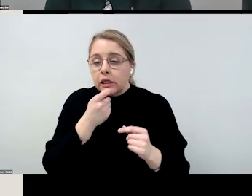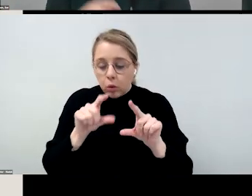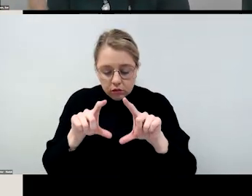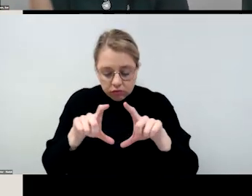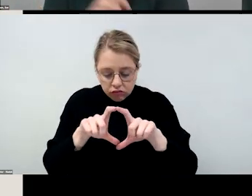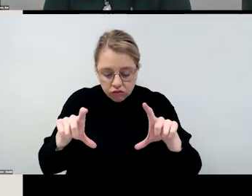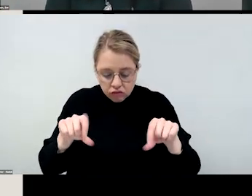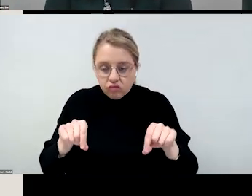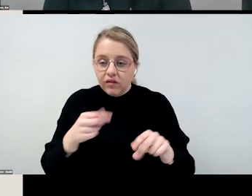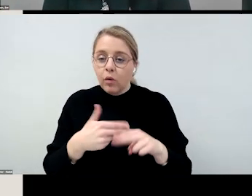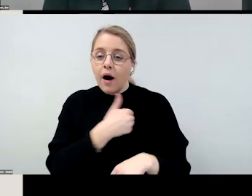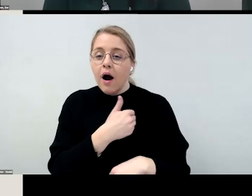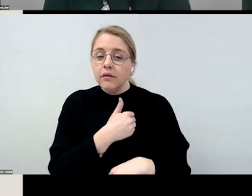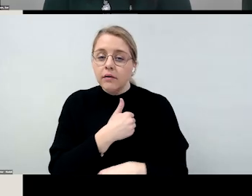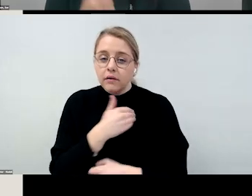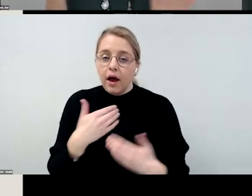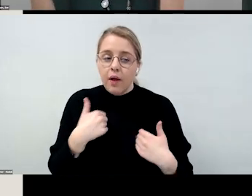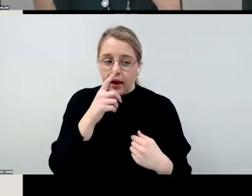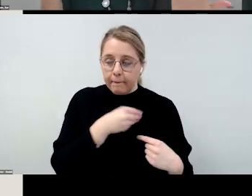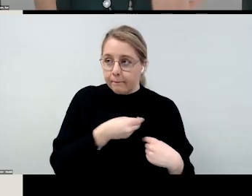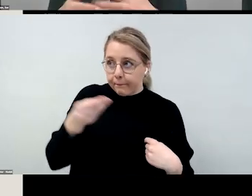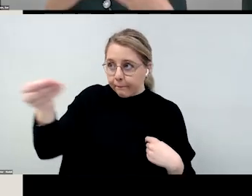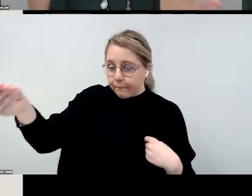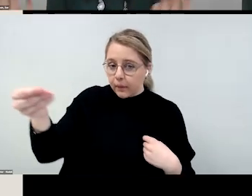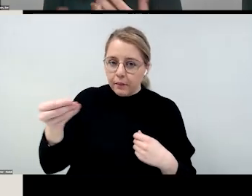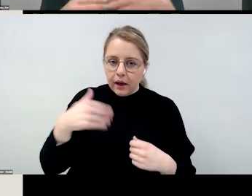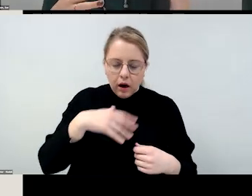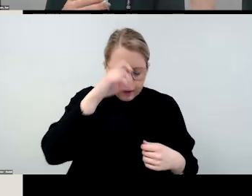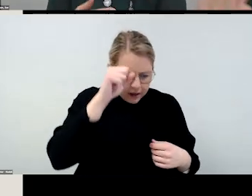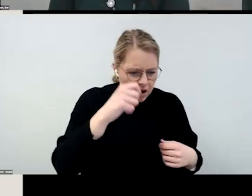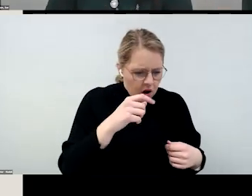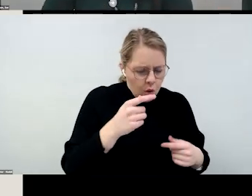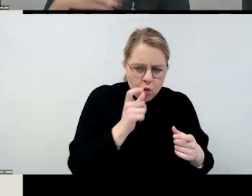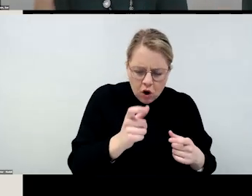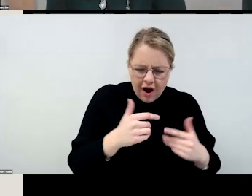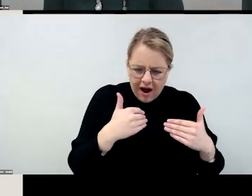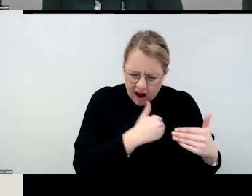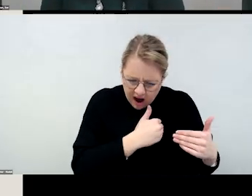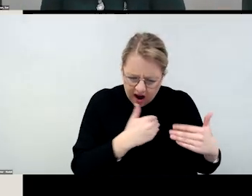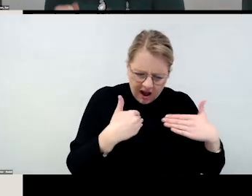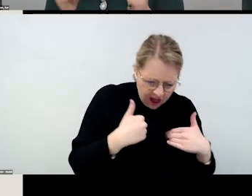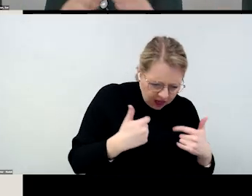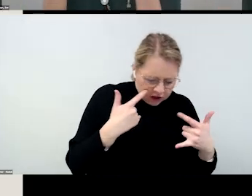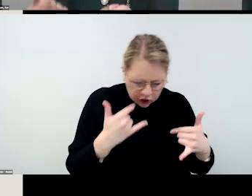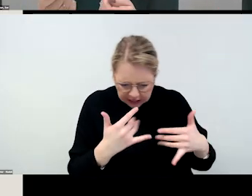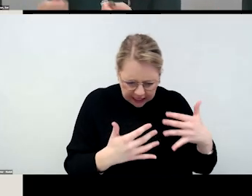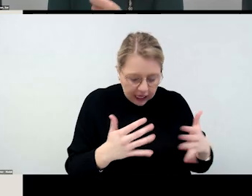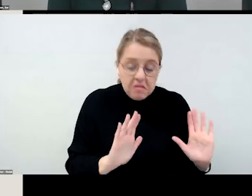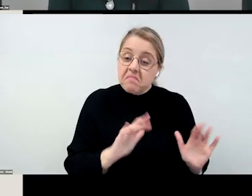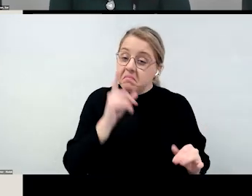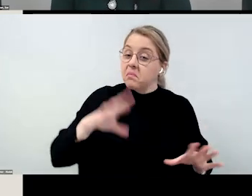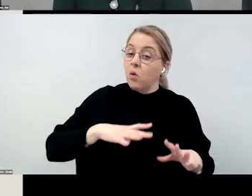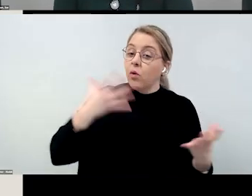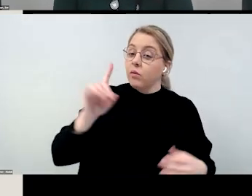a doctor to say that they'd like to get a heart health check. So instead of having to remember what that is and what that might look like and what you need to ask for, you can just